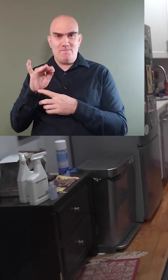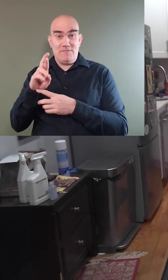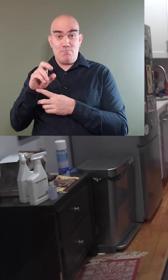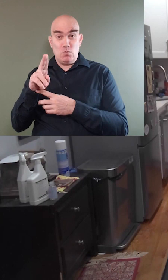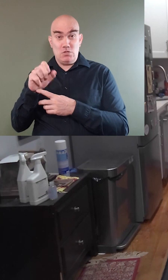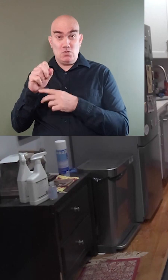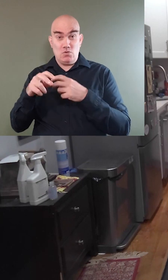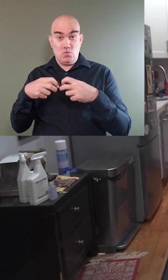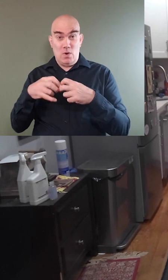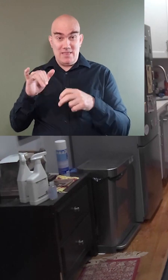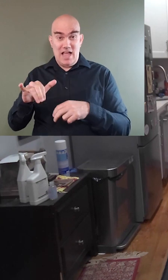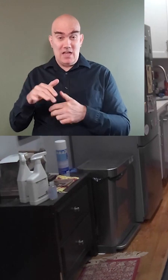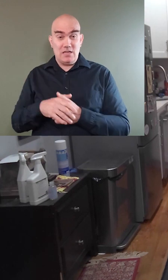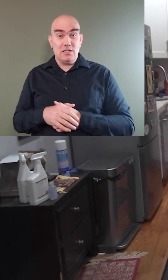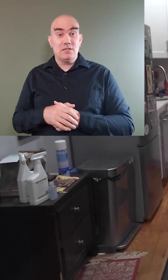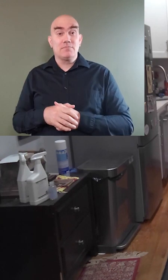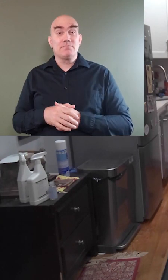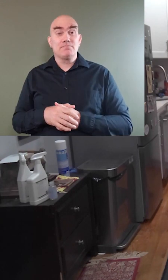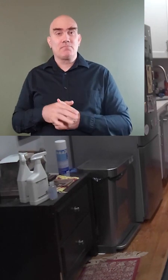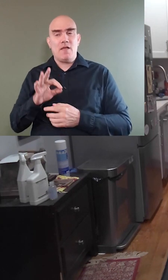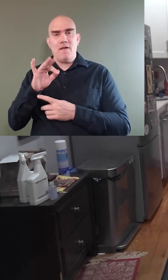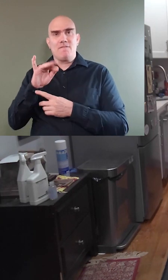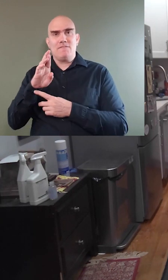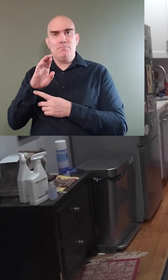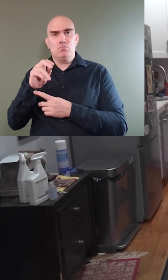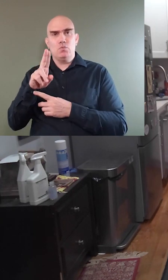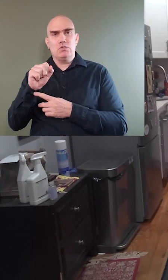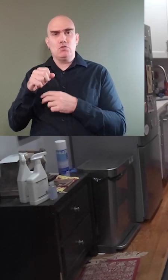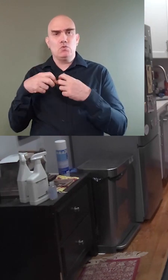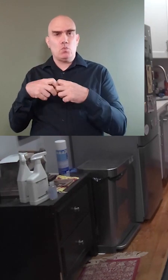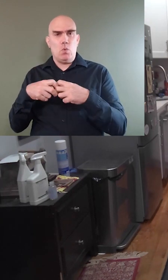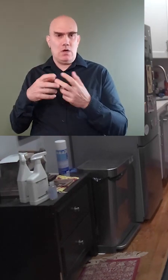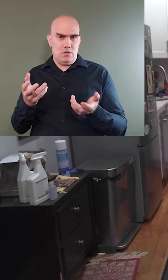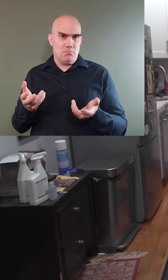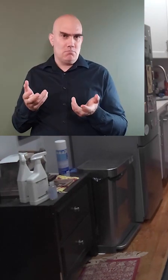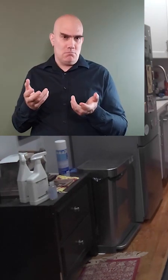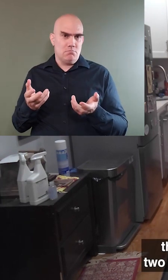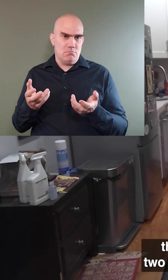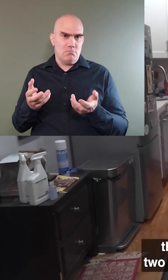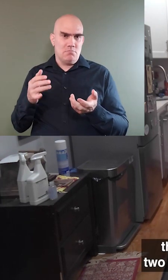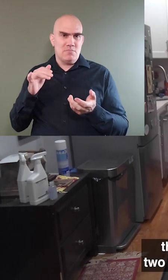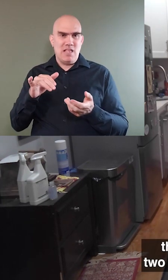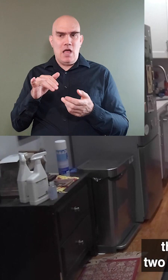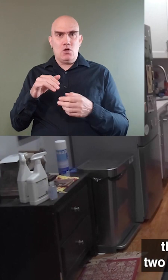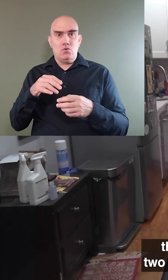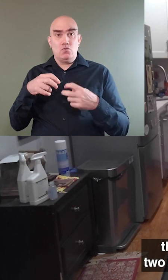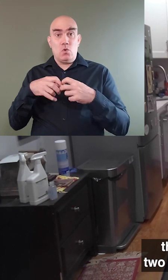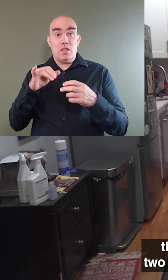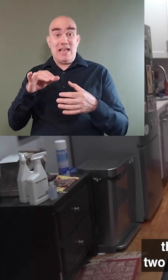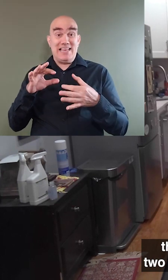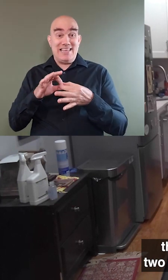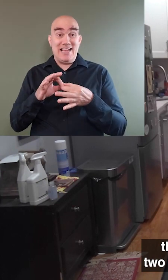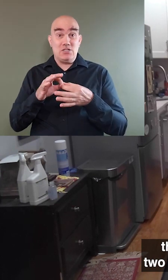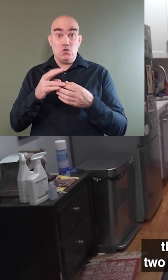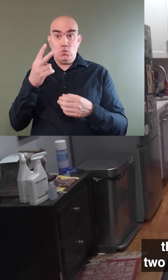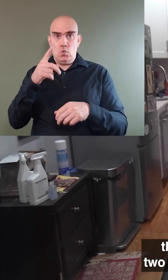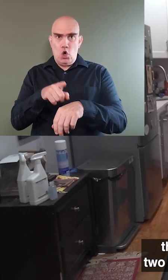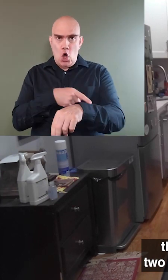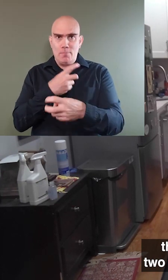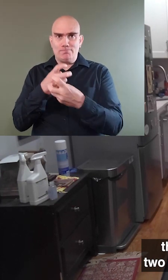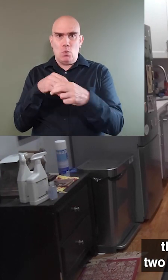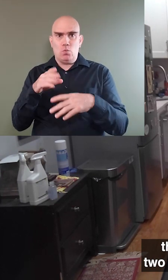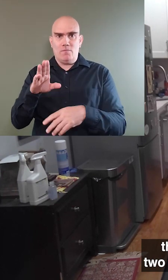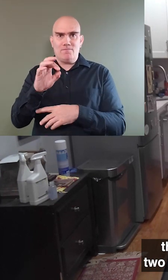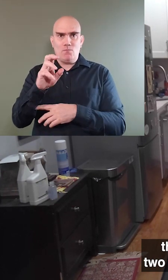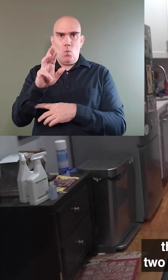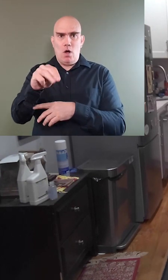move. A fibrous joint, the joint that connects the 2 long bones in